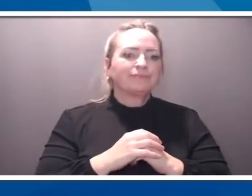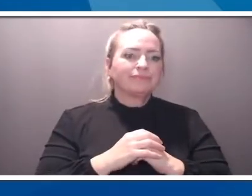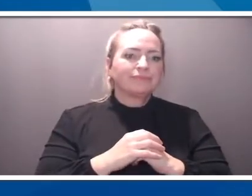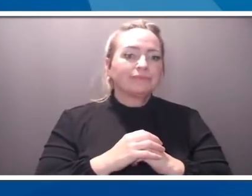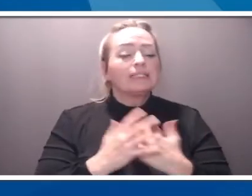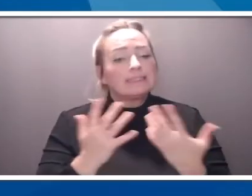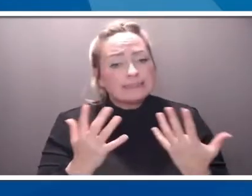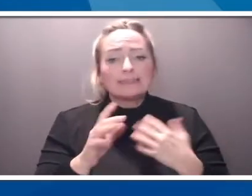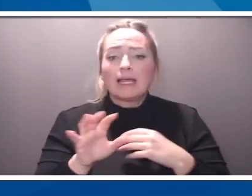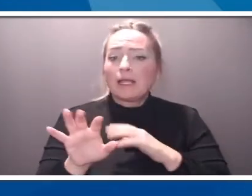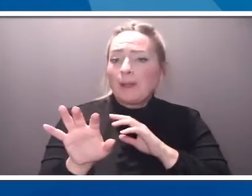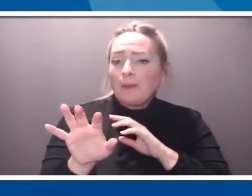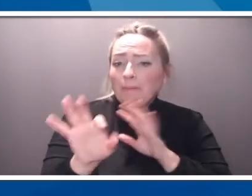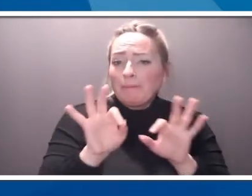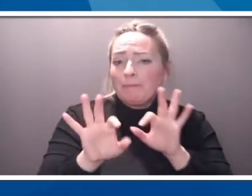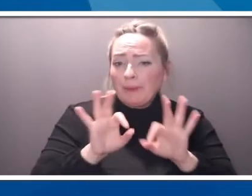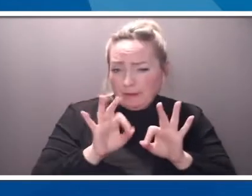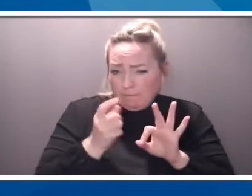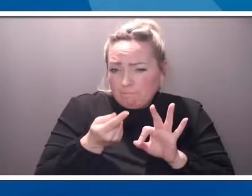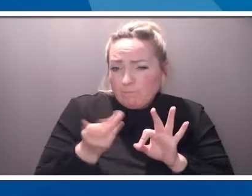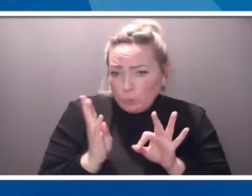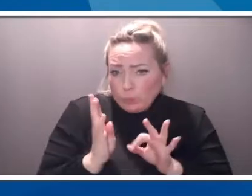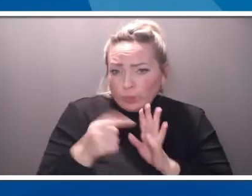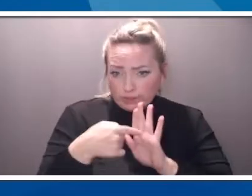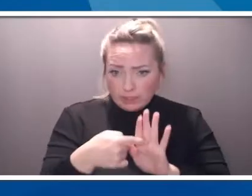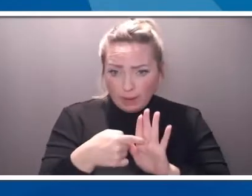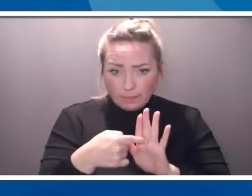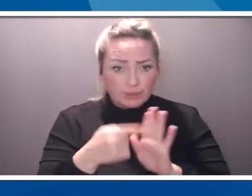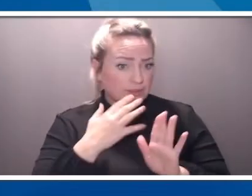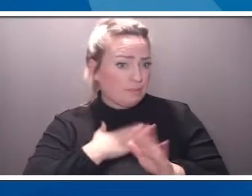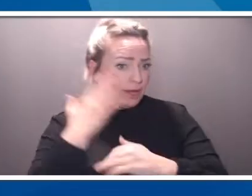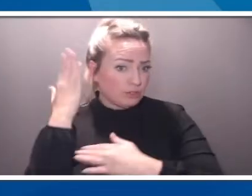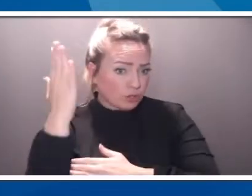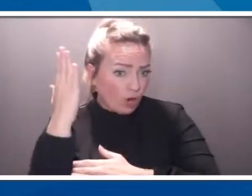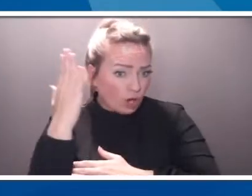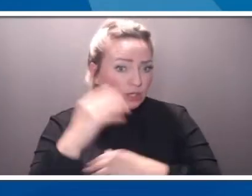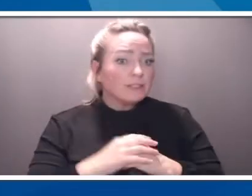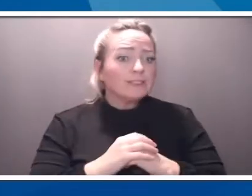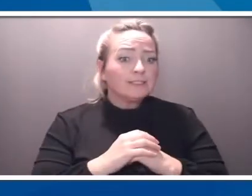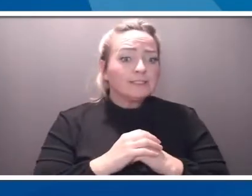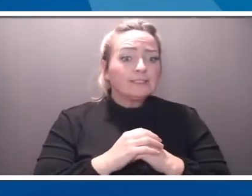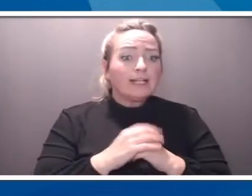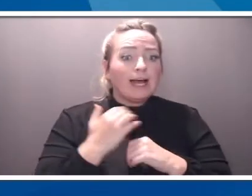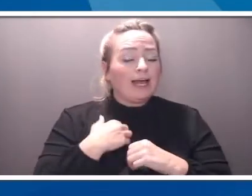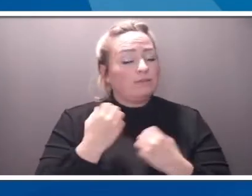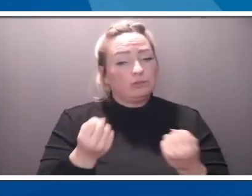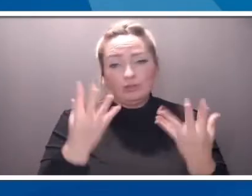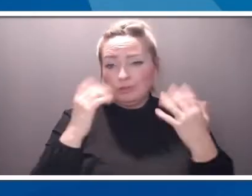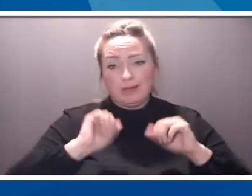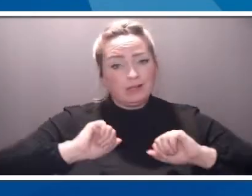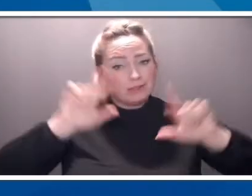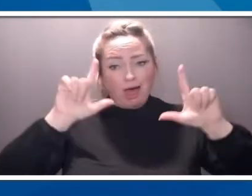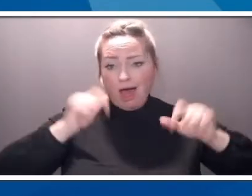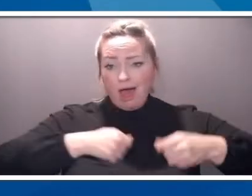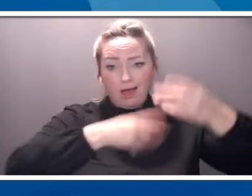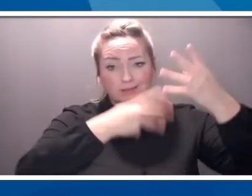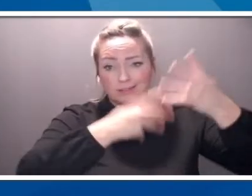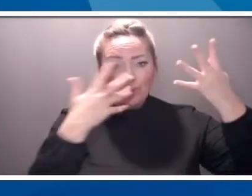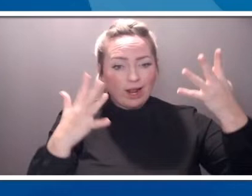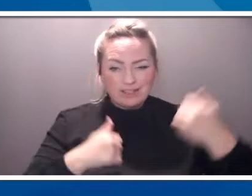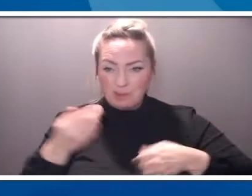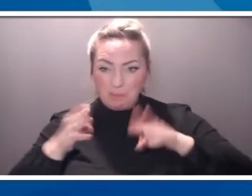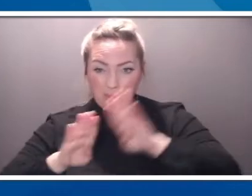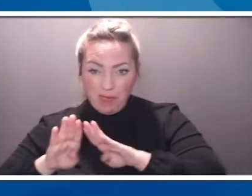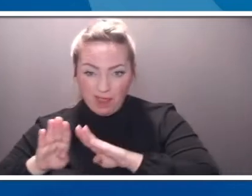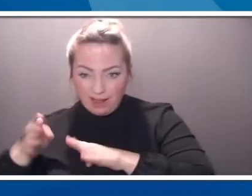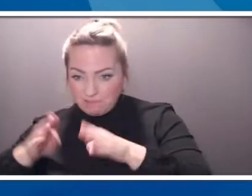misinterpretations. So I'm only going to pick a few examples in my talk. I've already got far too many